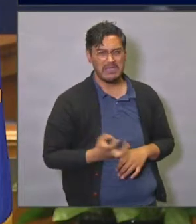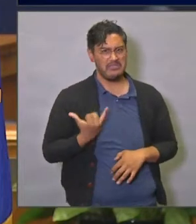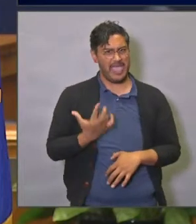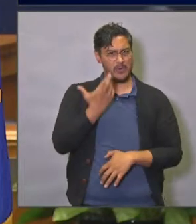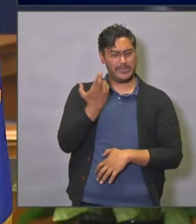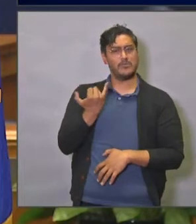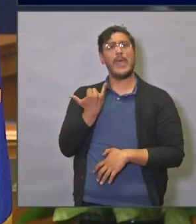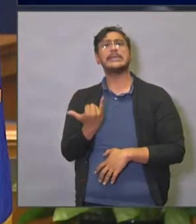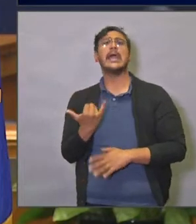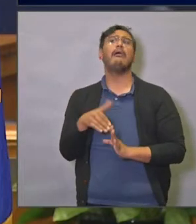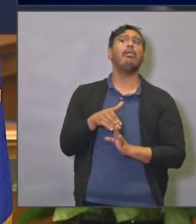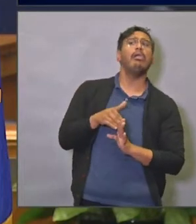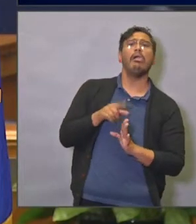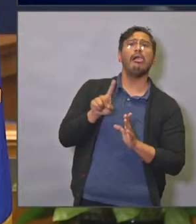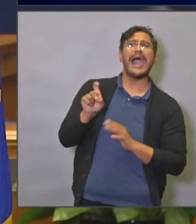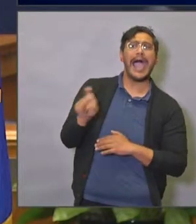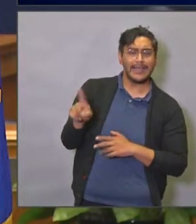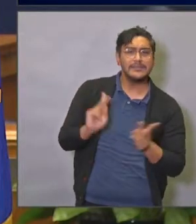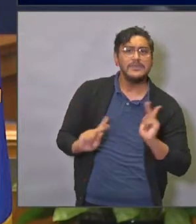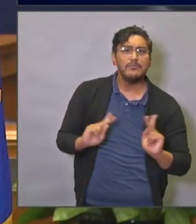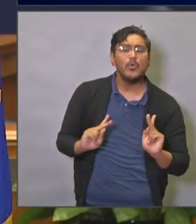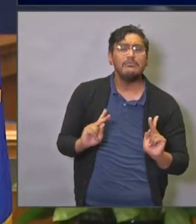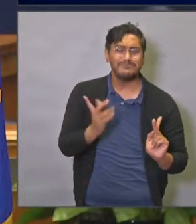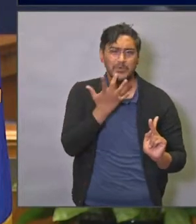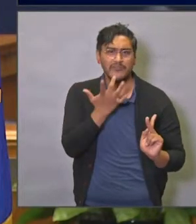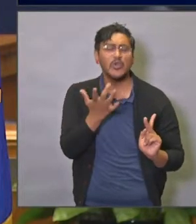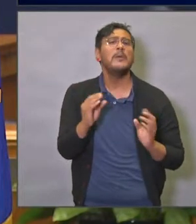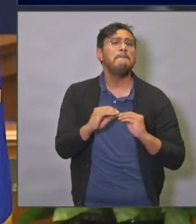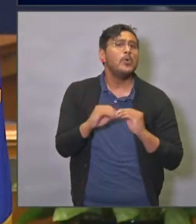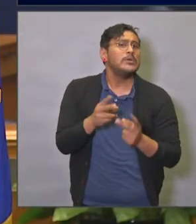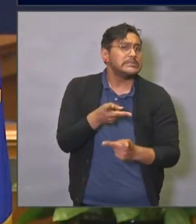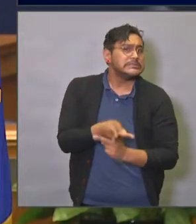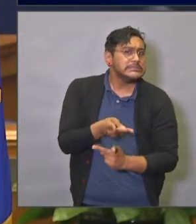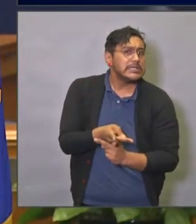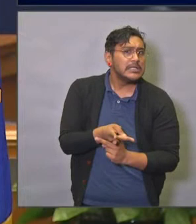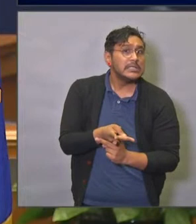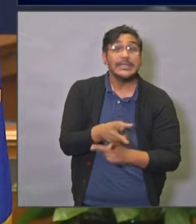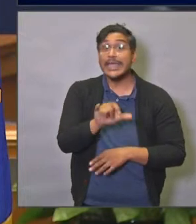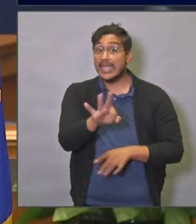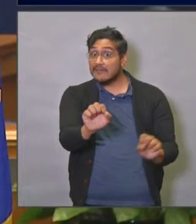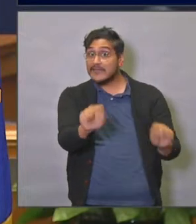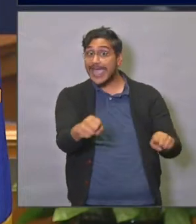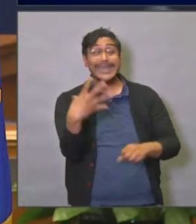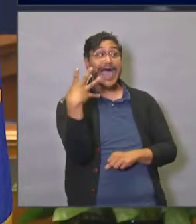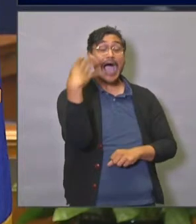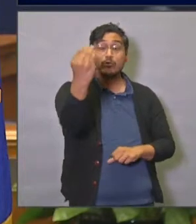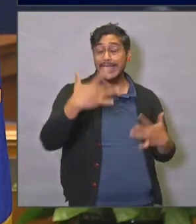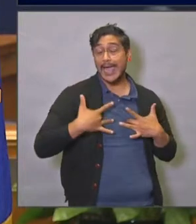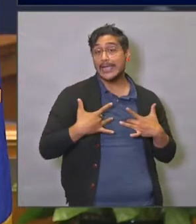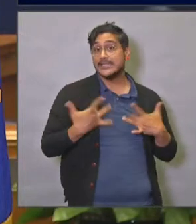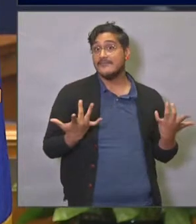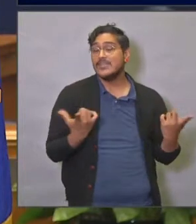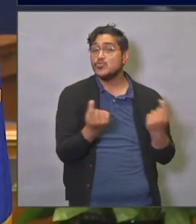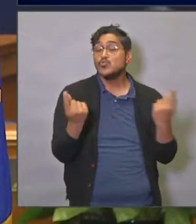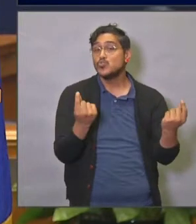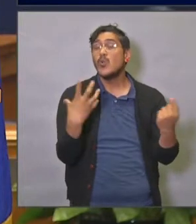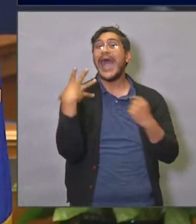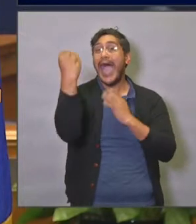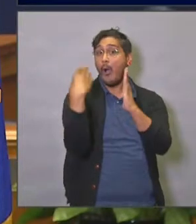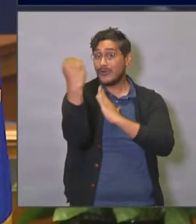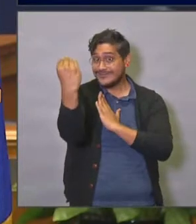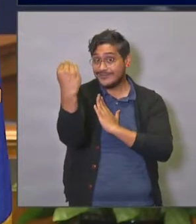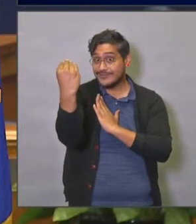this space where we're asking people to be super cautious, do as many activities outside as you can, but please, whether